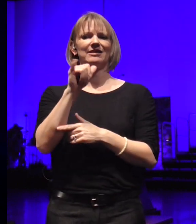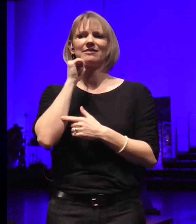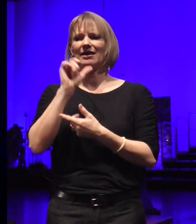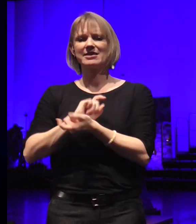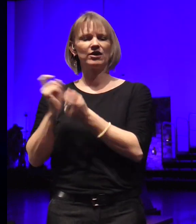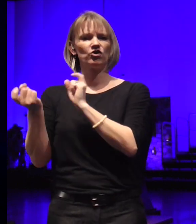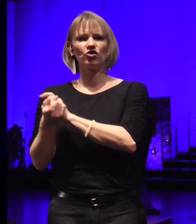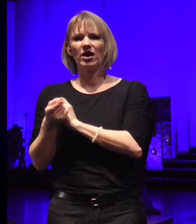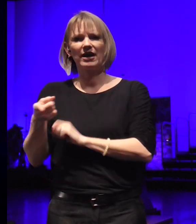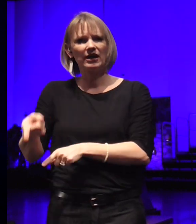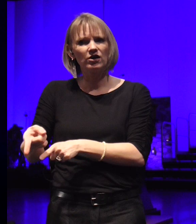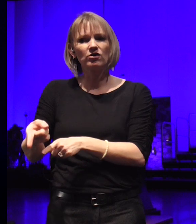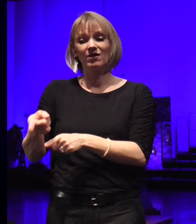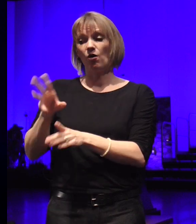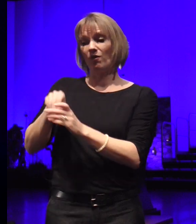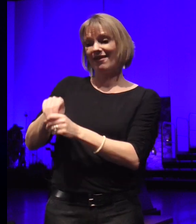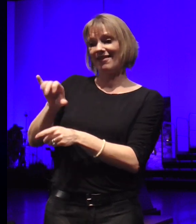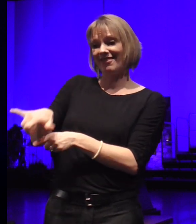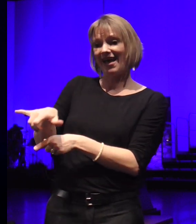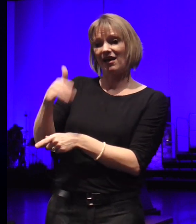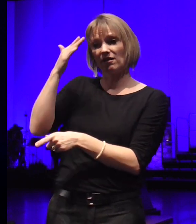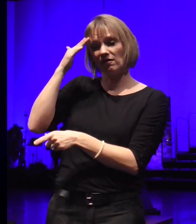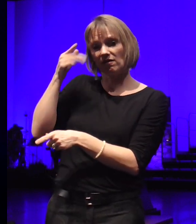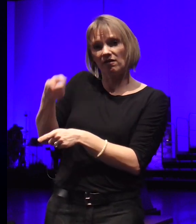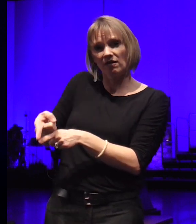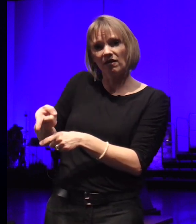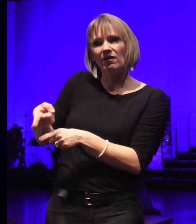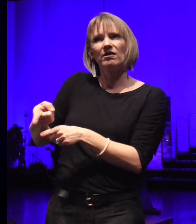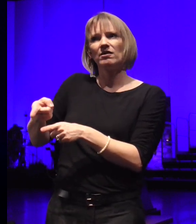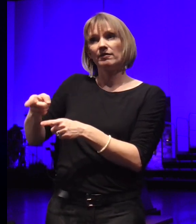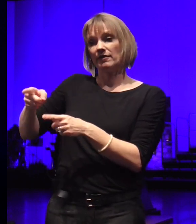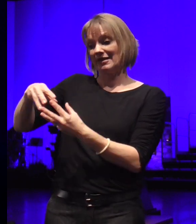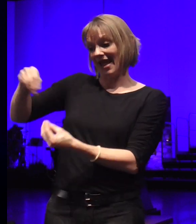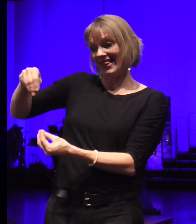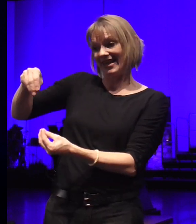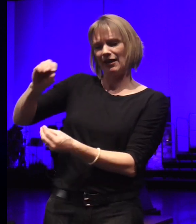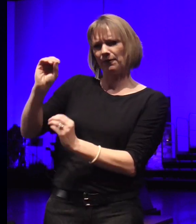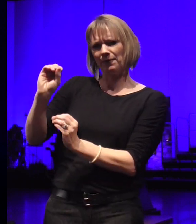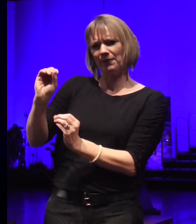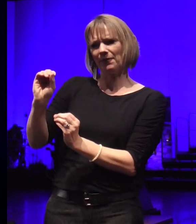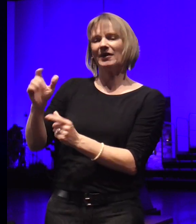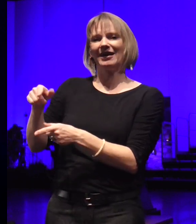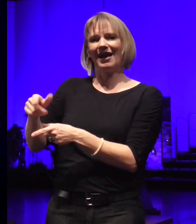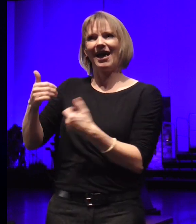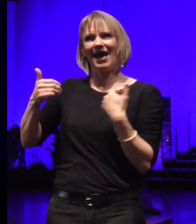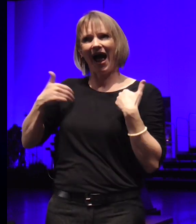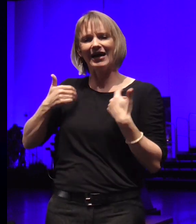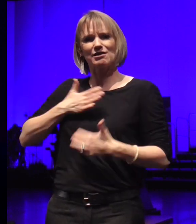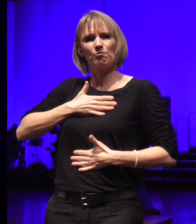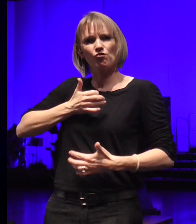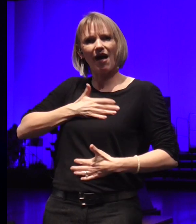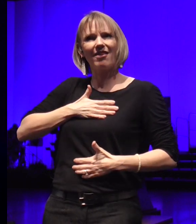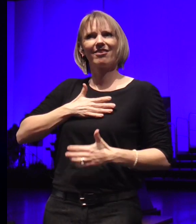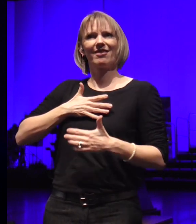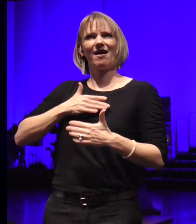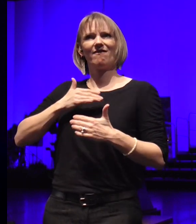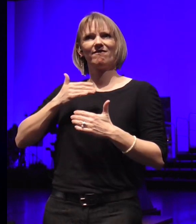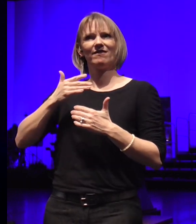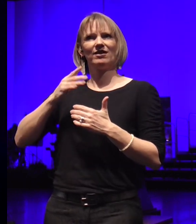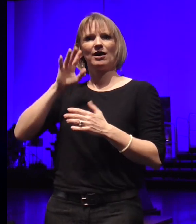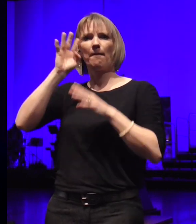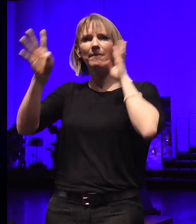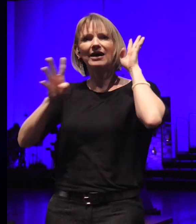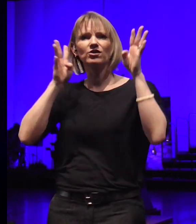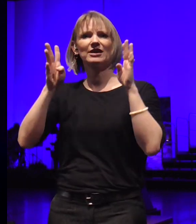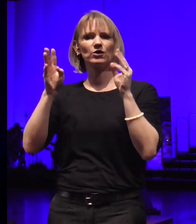it contains within it not nothingness, but the breath of limitless creative imagination. And as